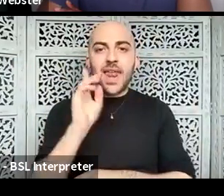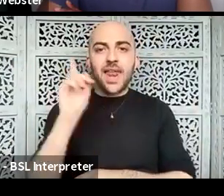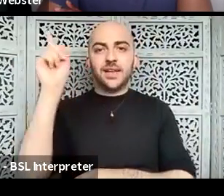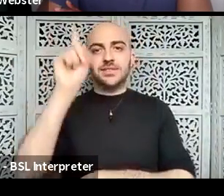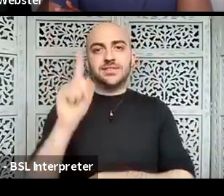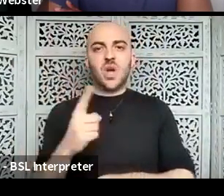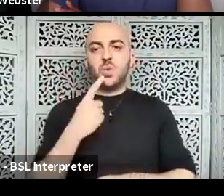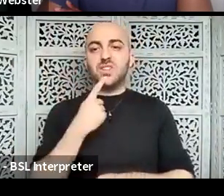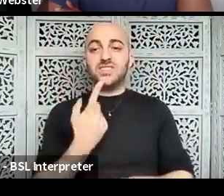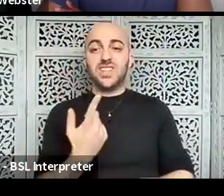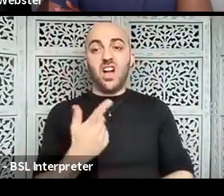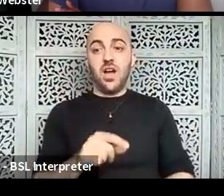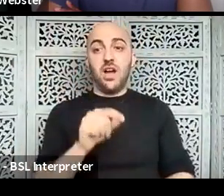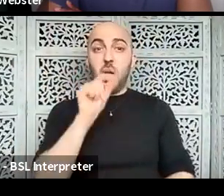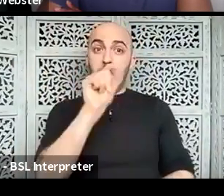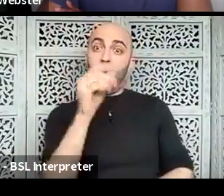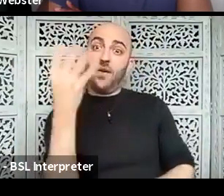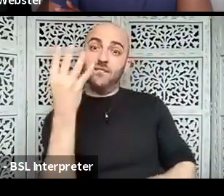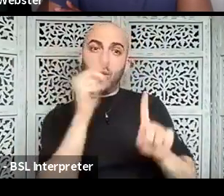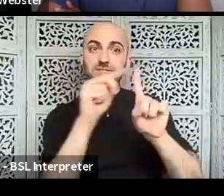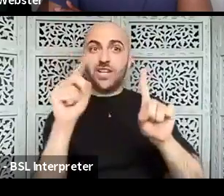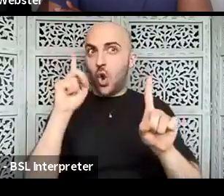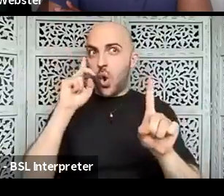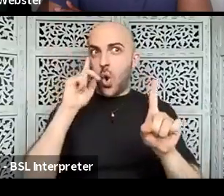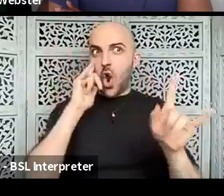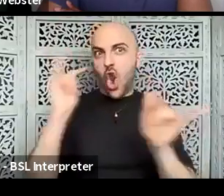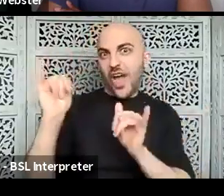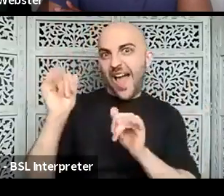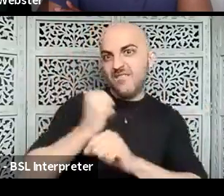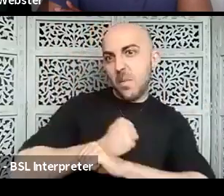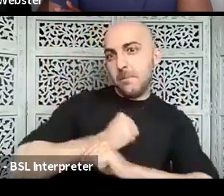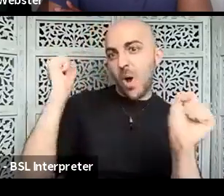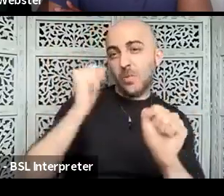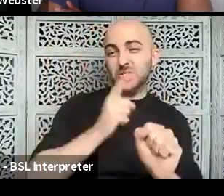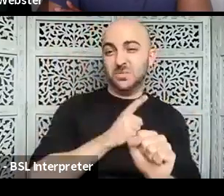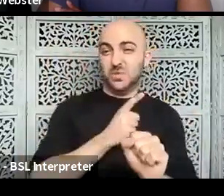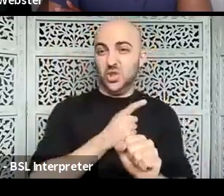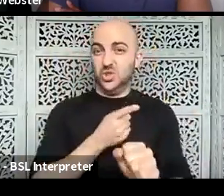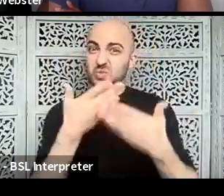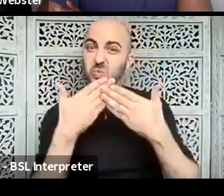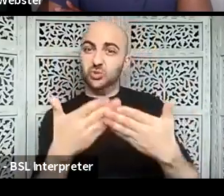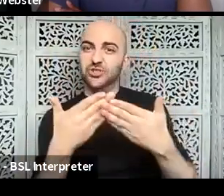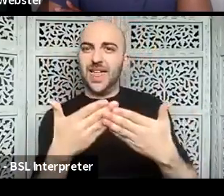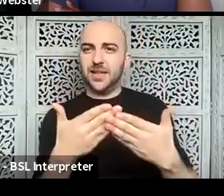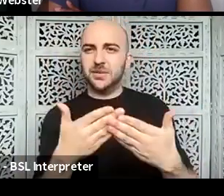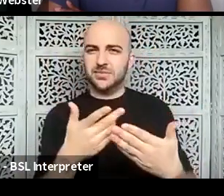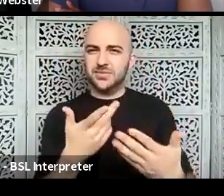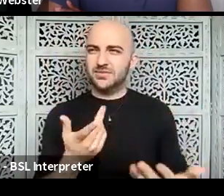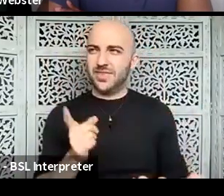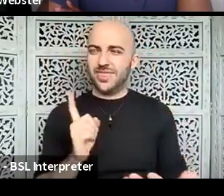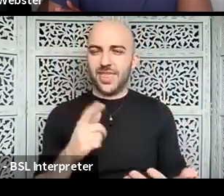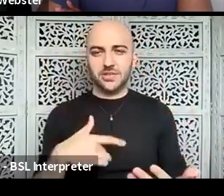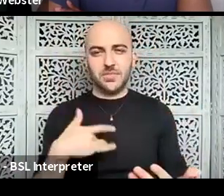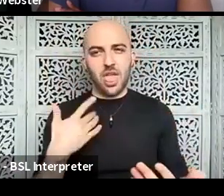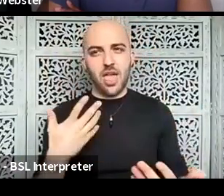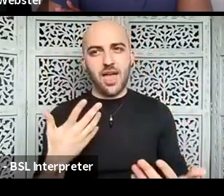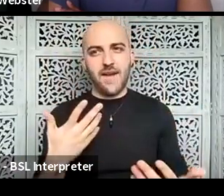look out for bombs because you're Muslims. And I'm just like, this is my life now. I did a